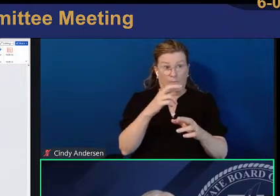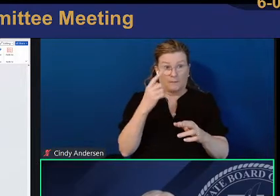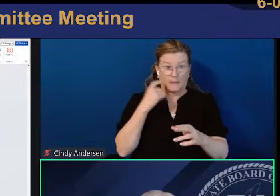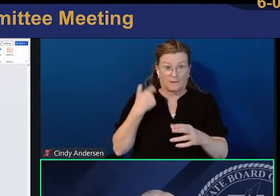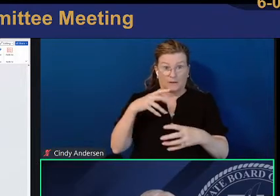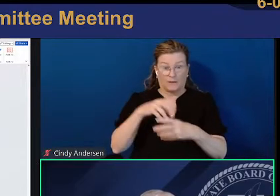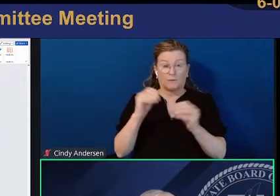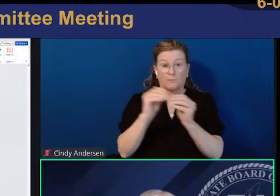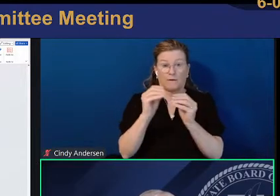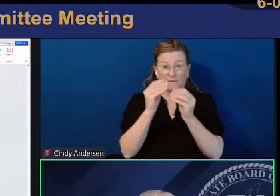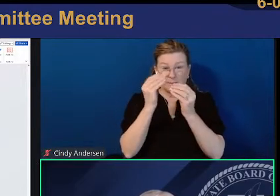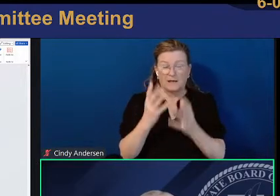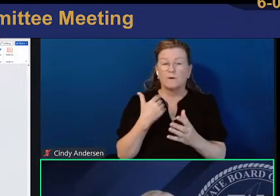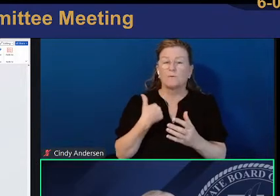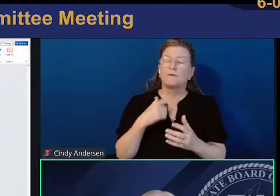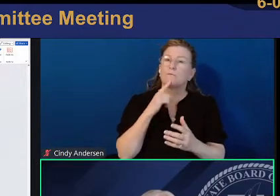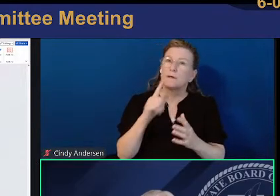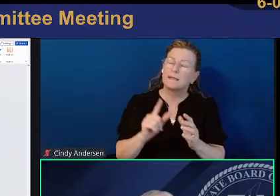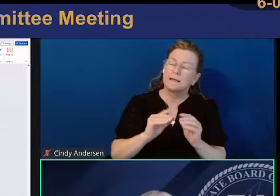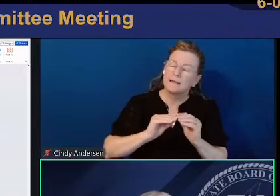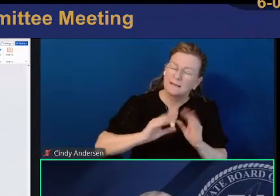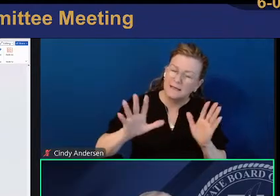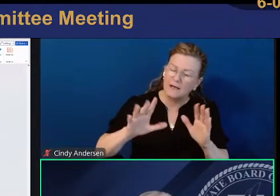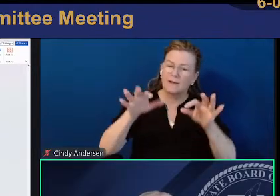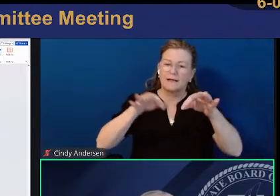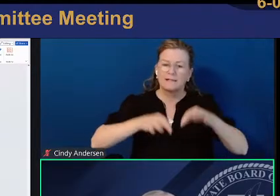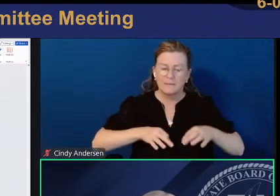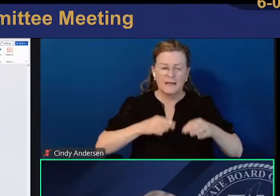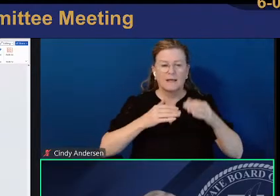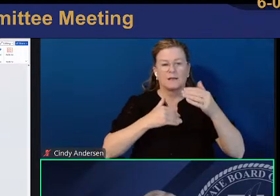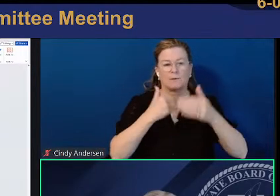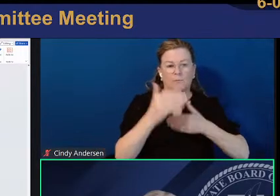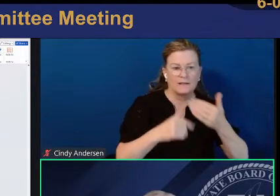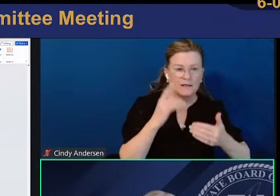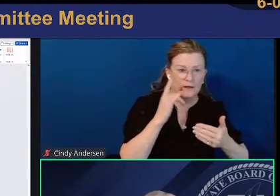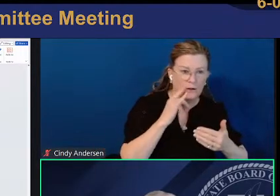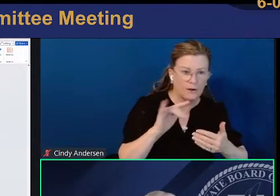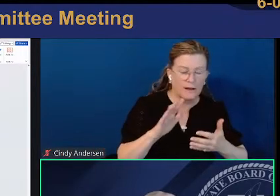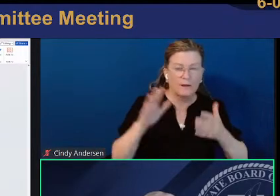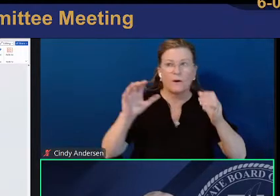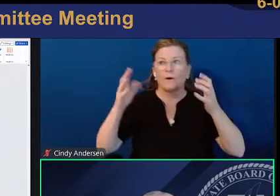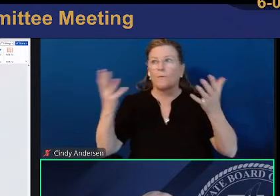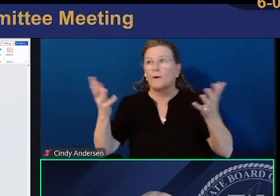really clarify what that process looks like, what the funds can and cannot be used for.